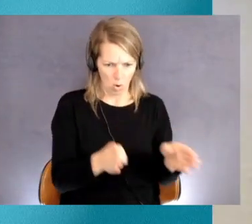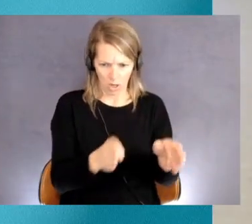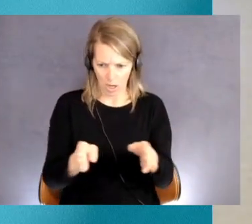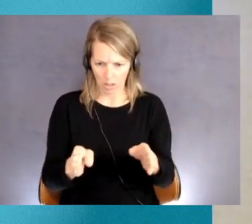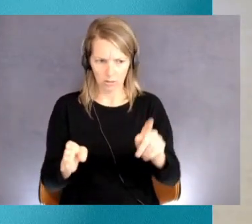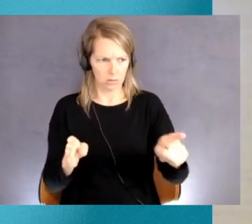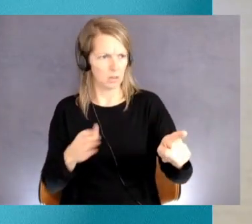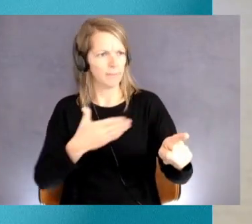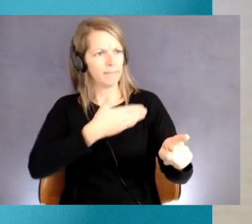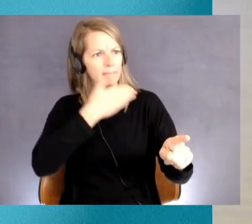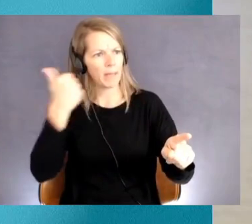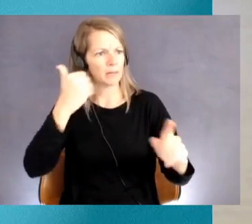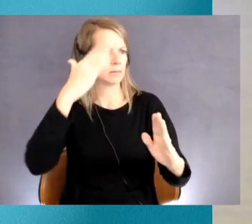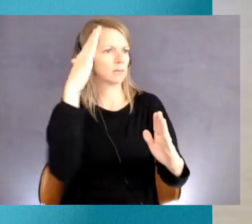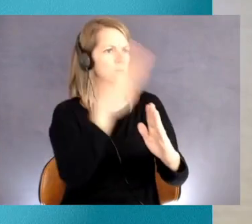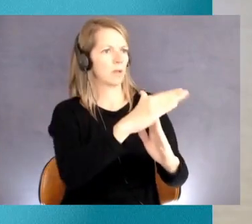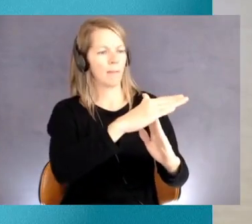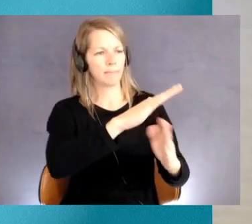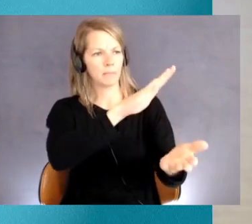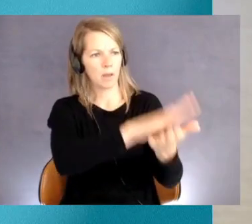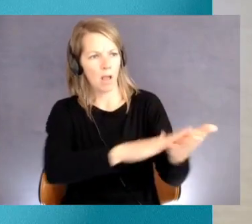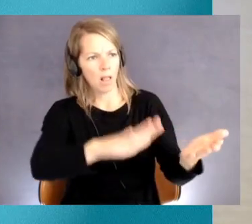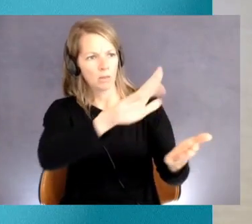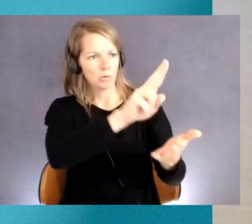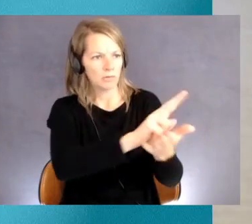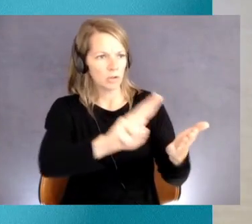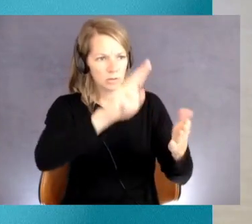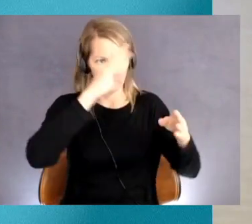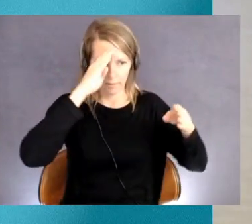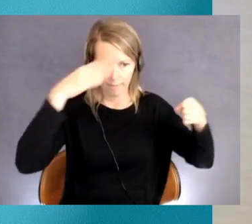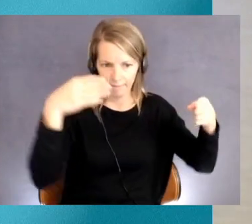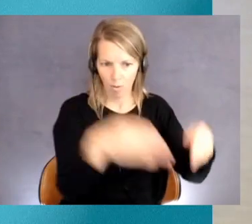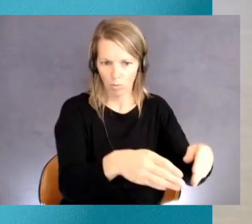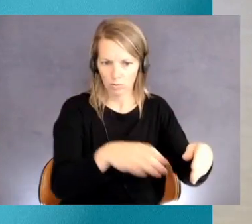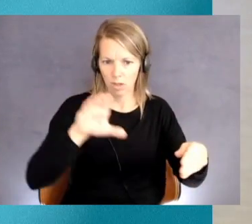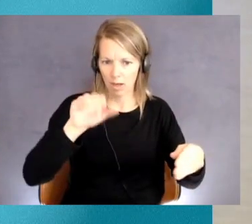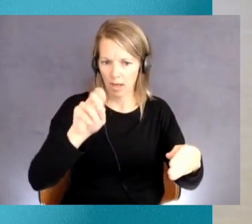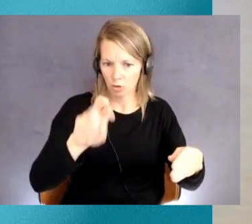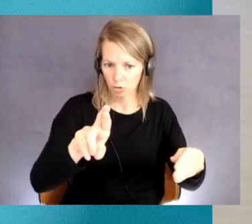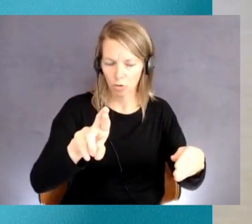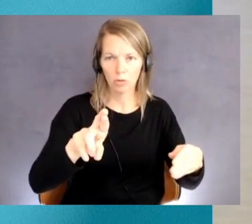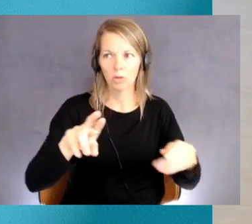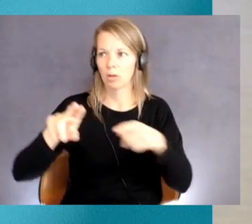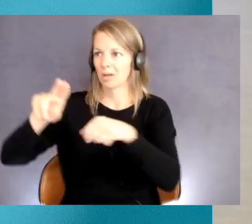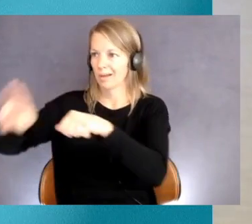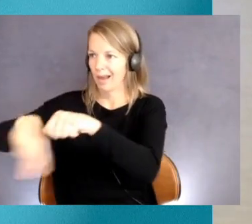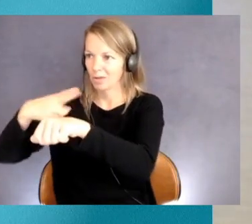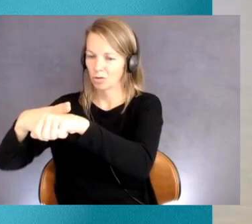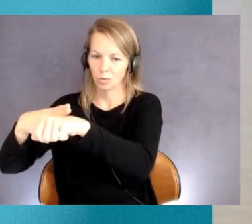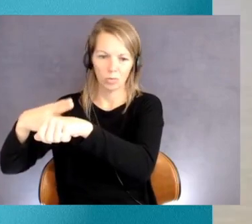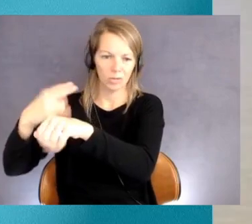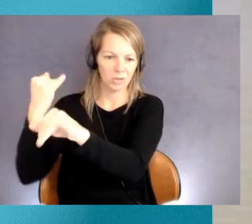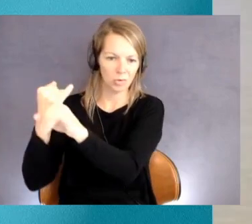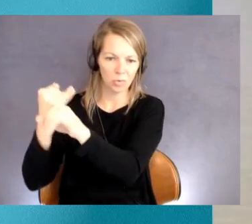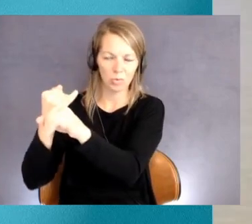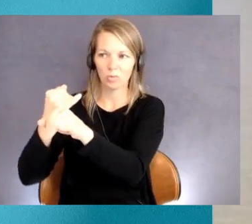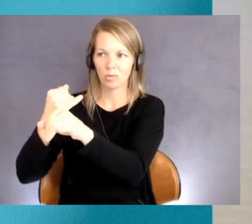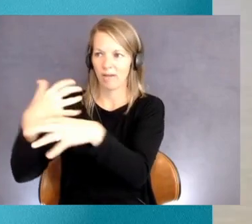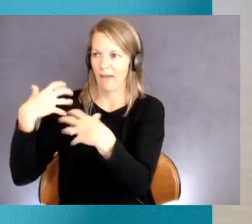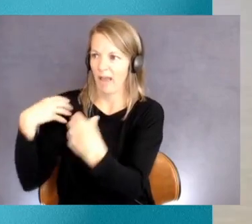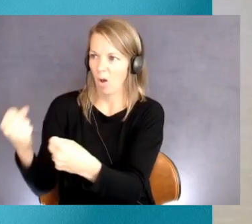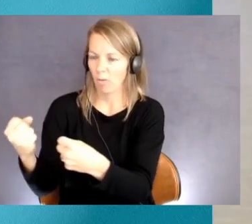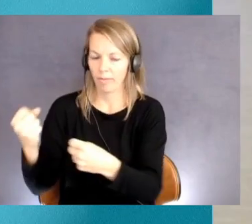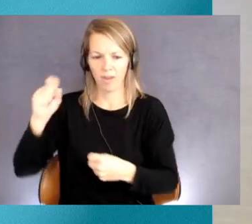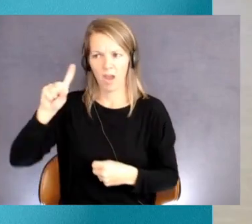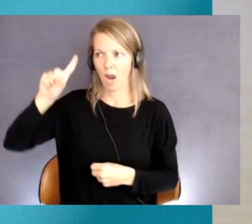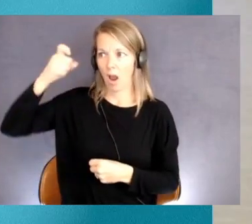and brightest academic institutions that were focused on cancer at the time and the National Institutes of Health, the federal government, in a partnership,